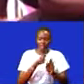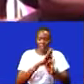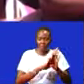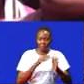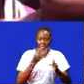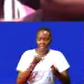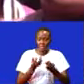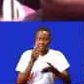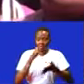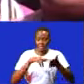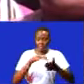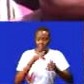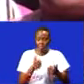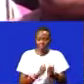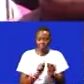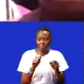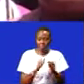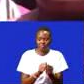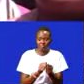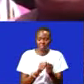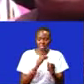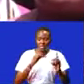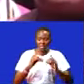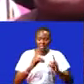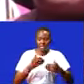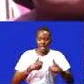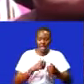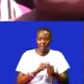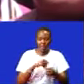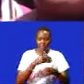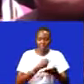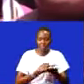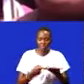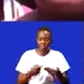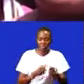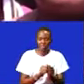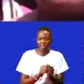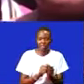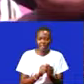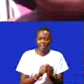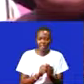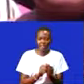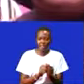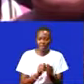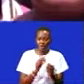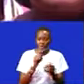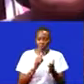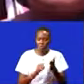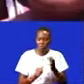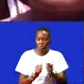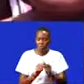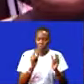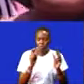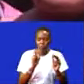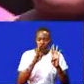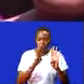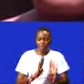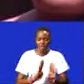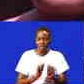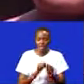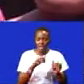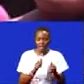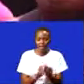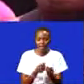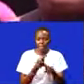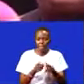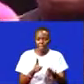so mber, eni gima dibedo debated aparo ni nekik in parliament, within the next 10 days. To kuonde mo emphasis, kuro agriculture mi emphasis,